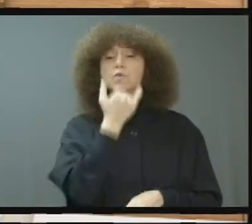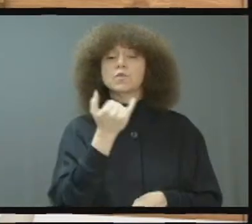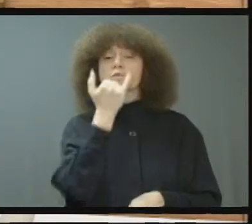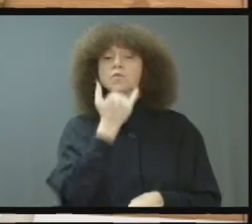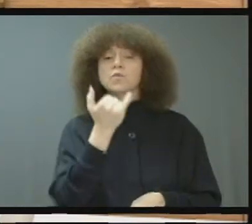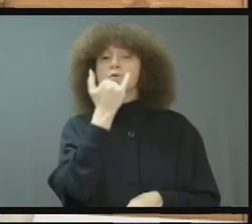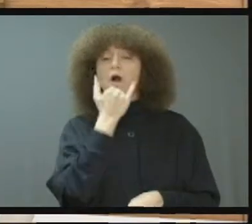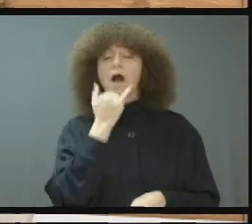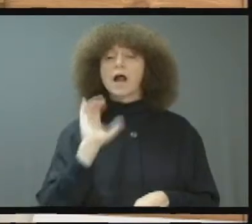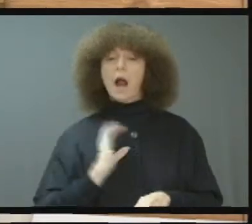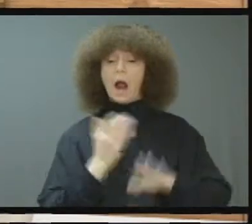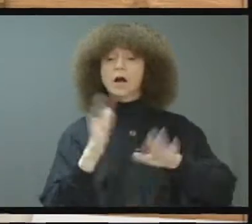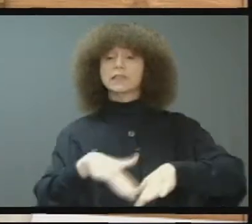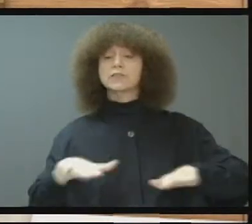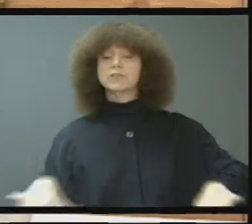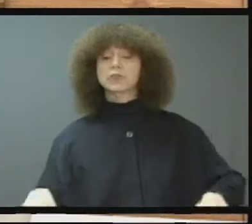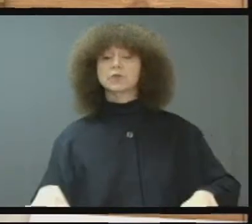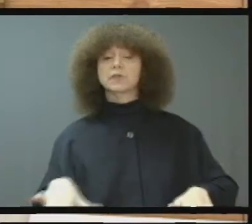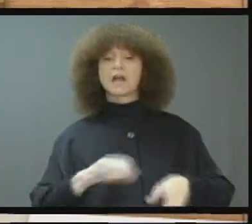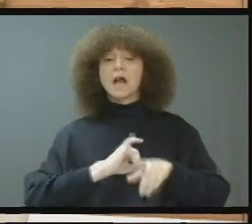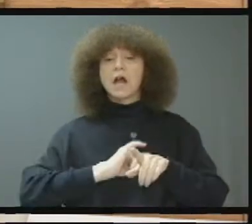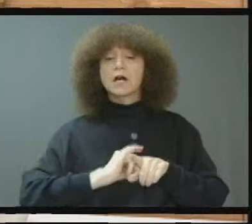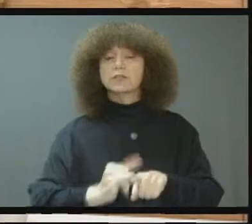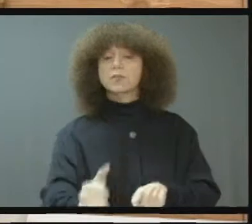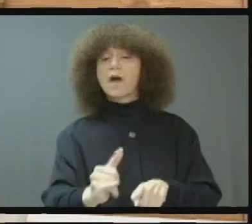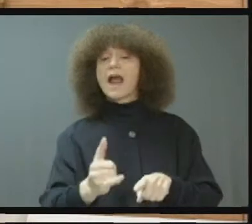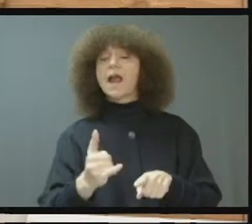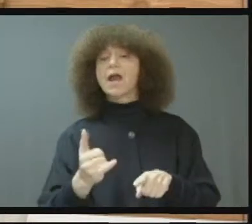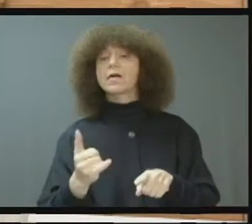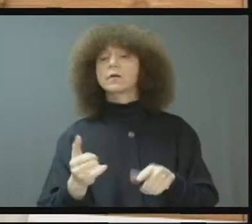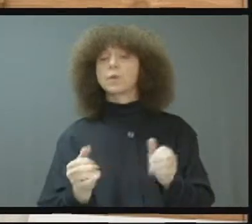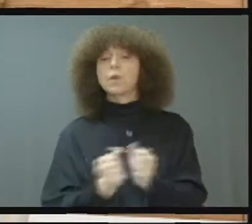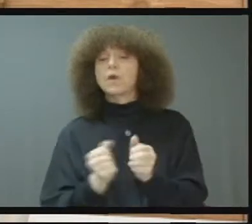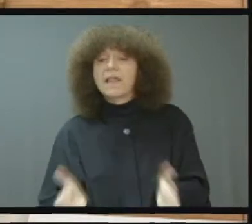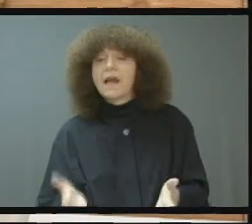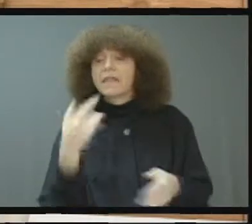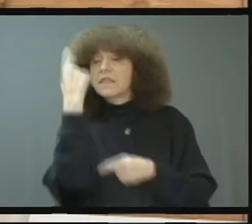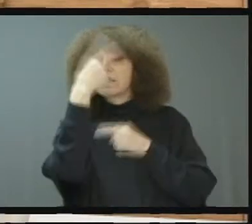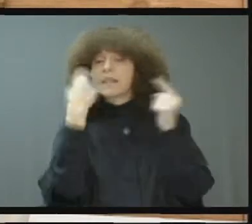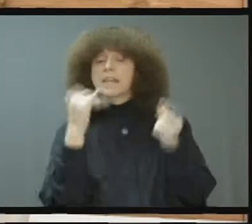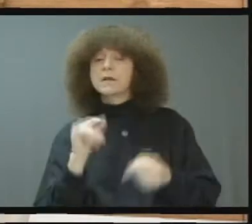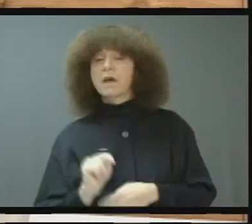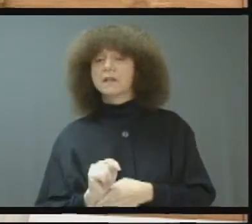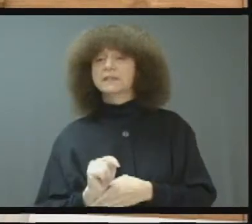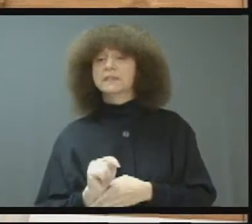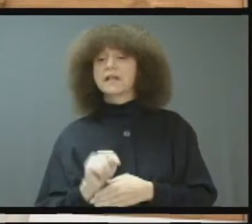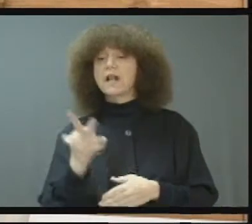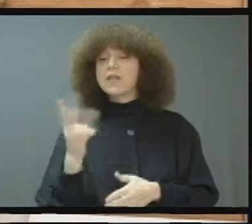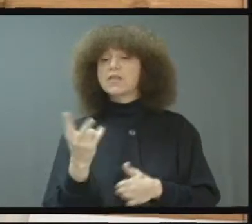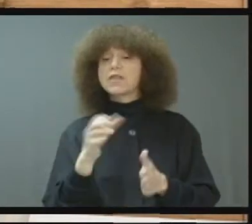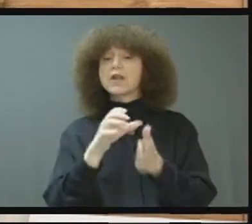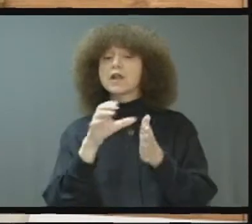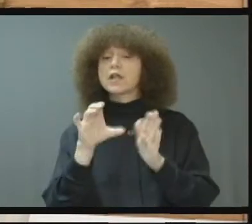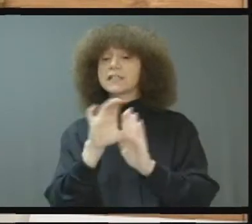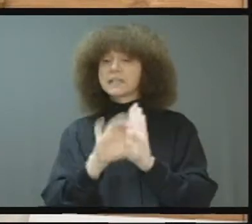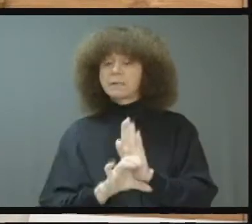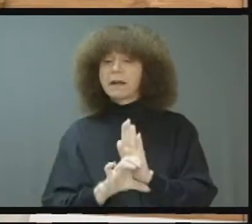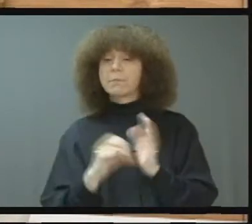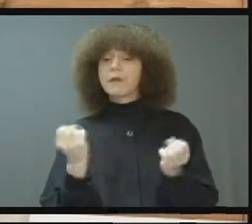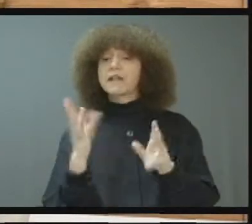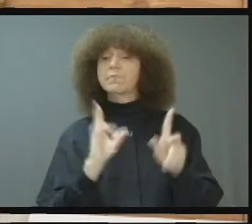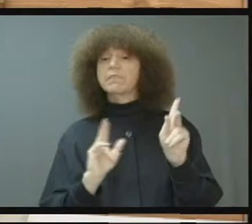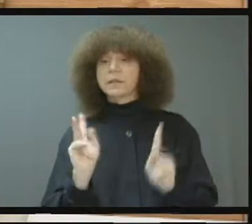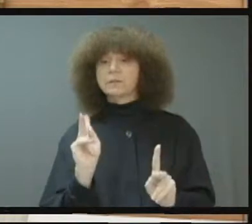curse and swear without even thinking about it, and sometimes without even realizing it. How about the third commandment? Many